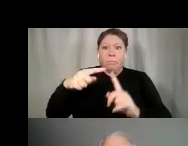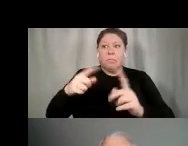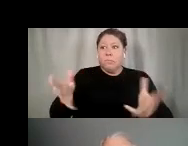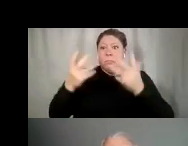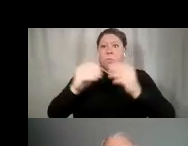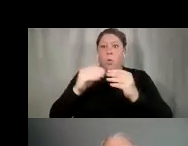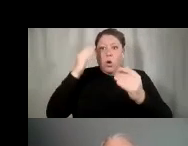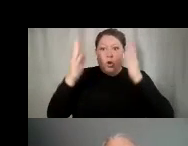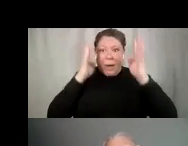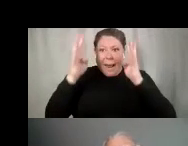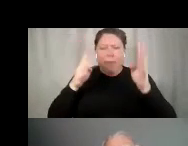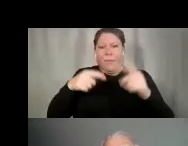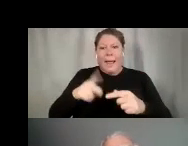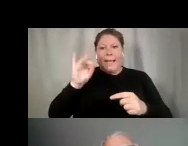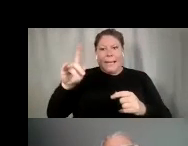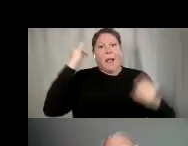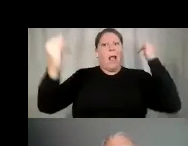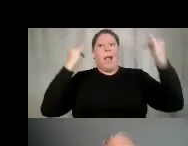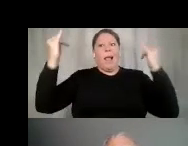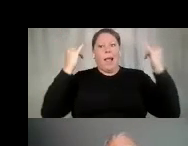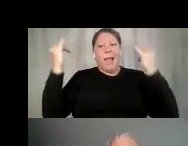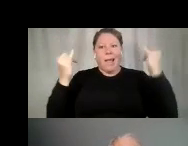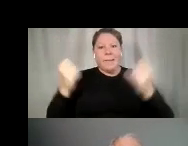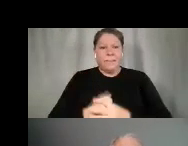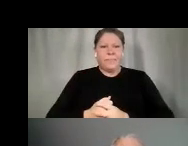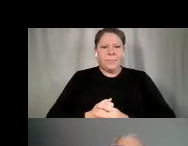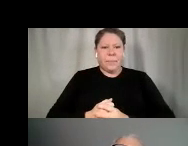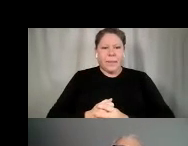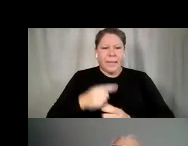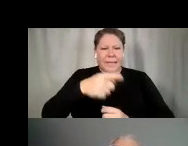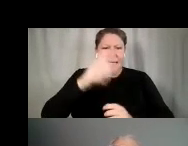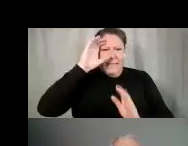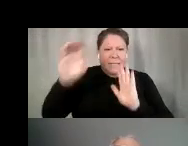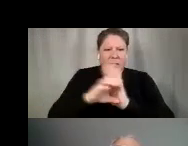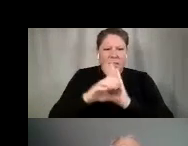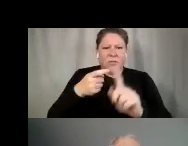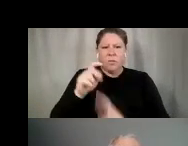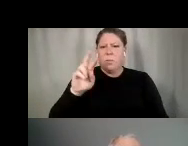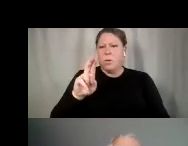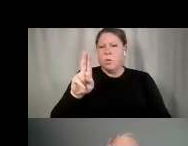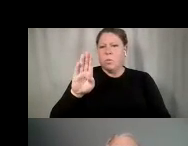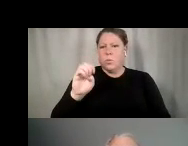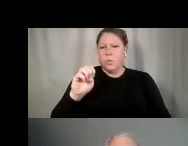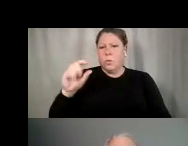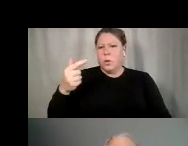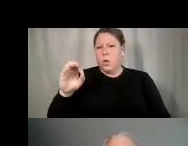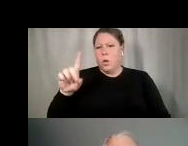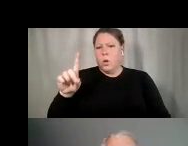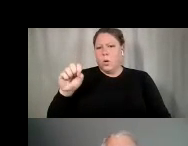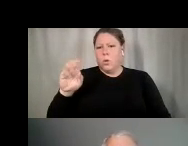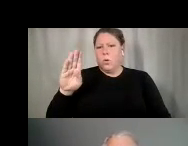class. And then the picture I have here is from Rube Goldberg. Rube Goldberg was an inventor and a creator